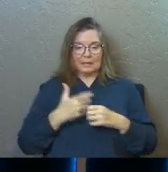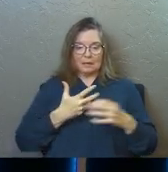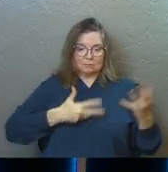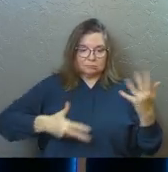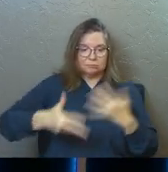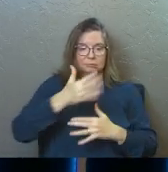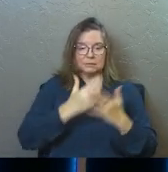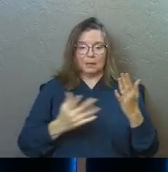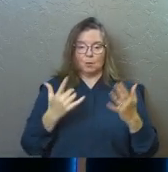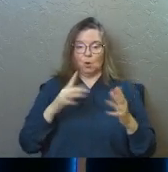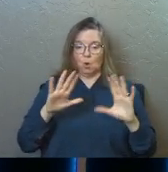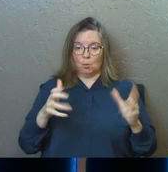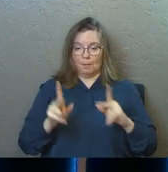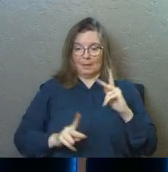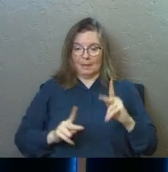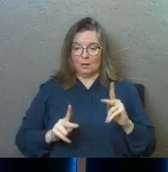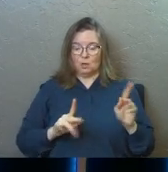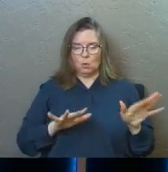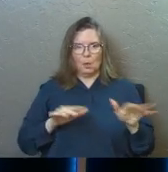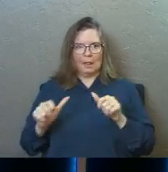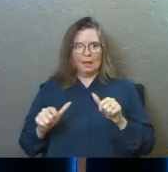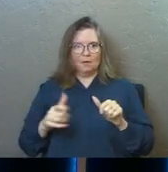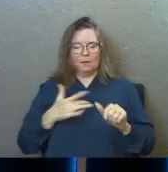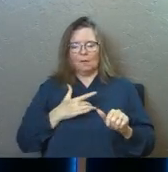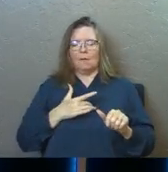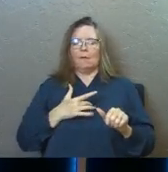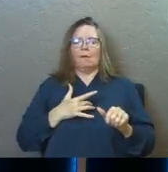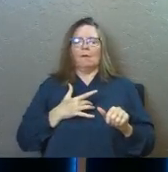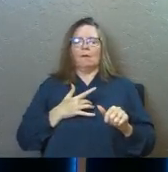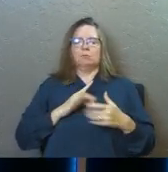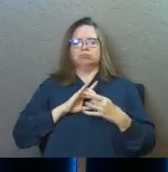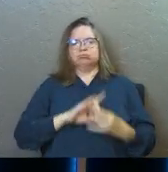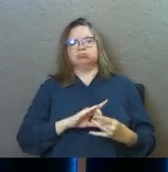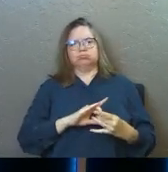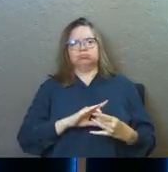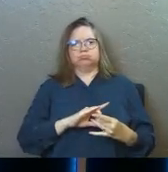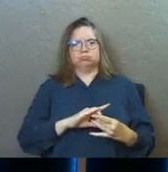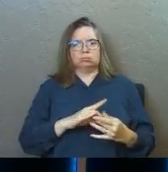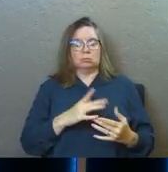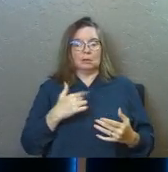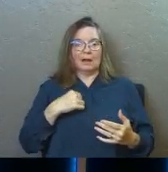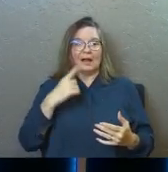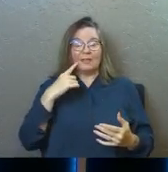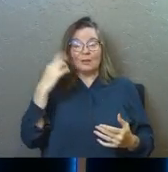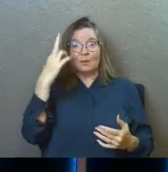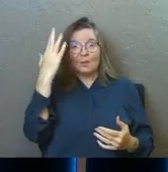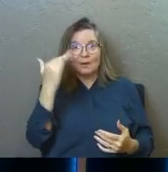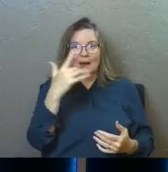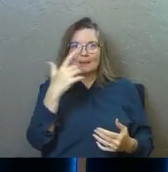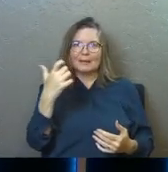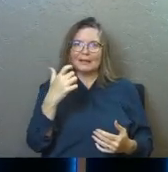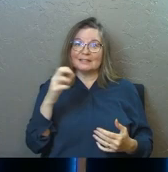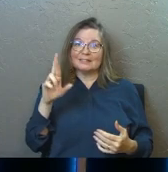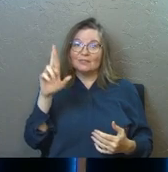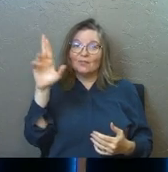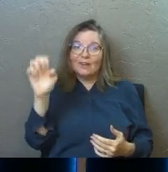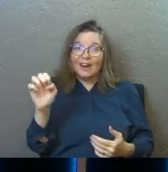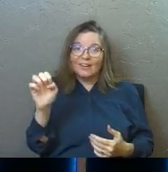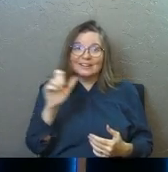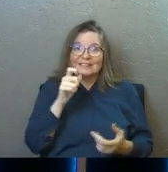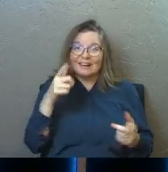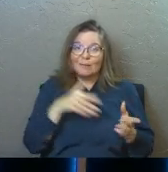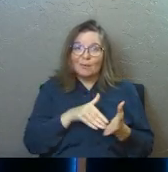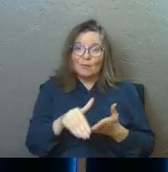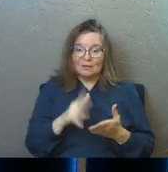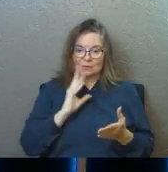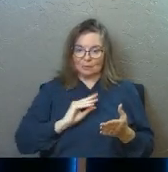to hang out with somebody or a group of people, you leave and you're just like, that was so amazing. And you wonder, why is that? And I think the reason being is because it's rare